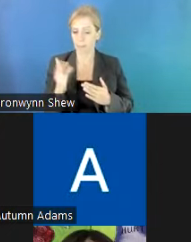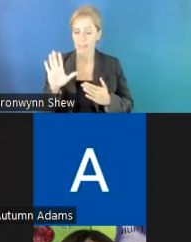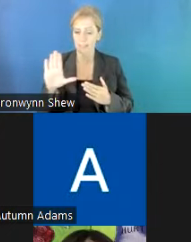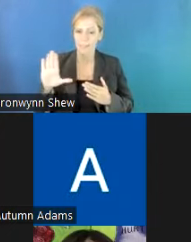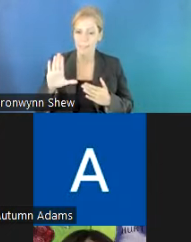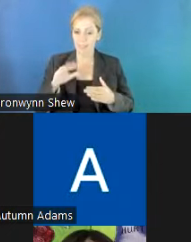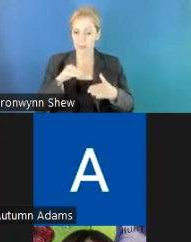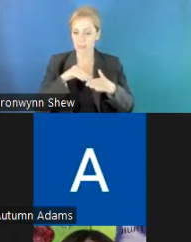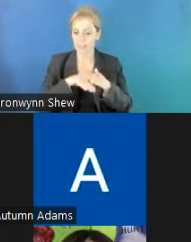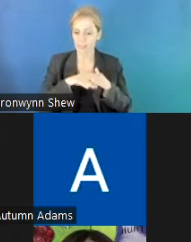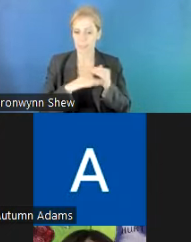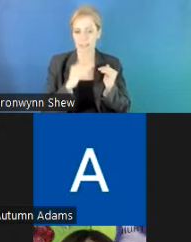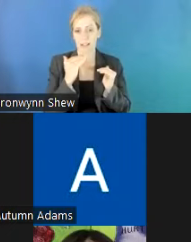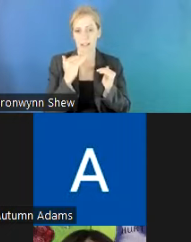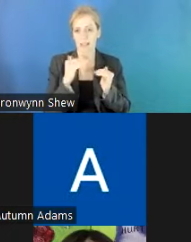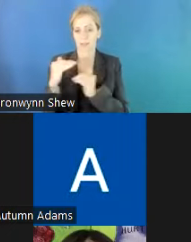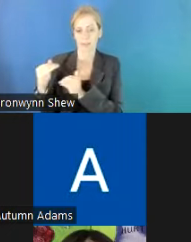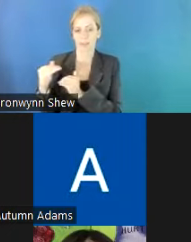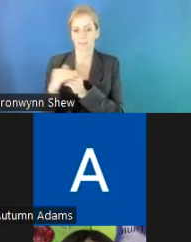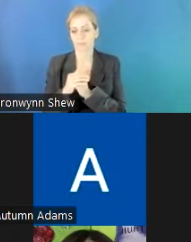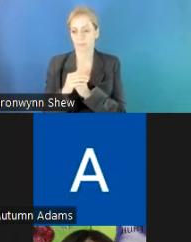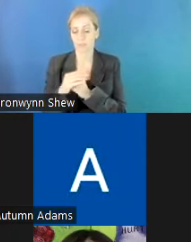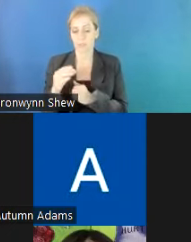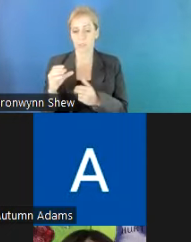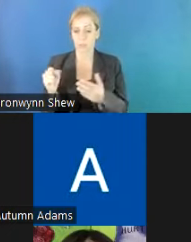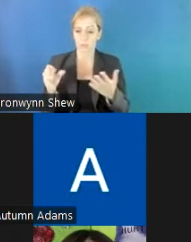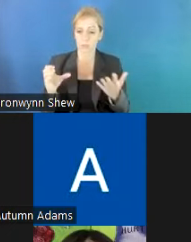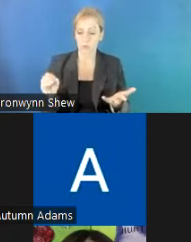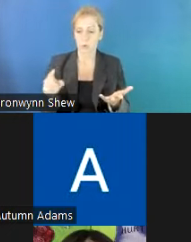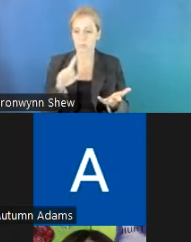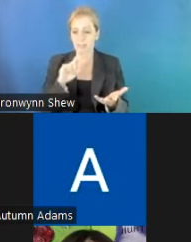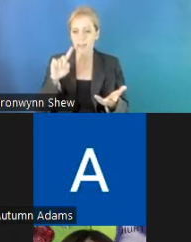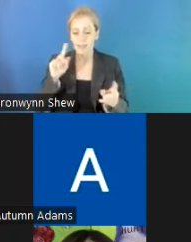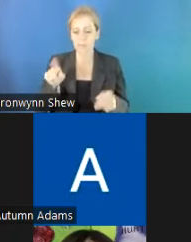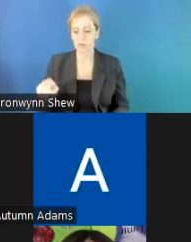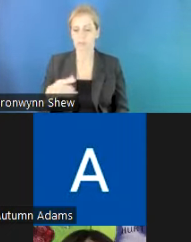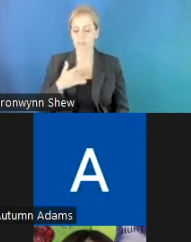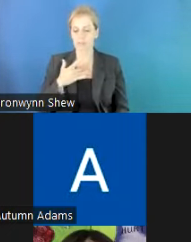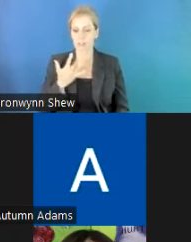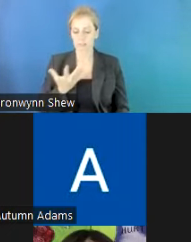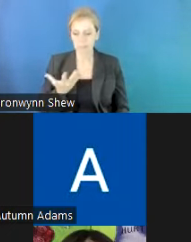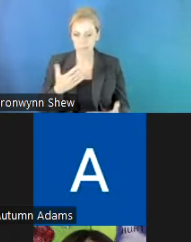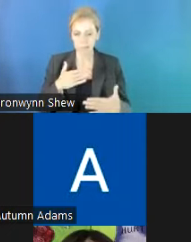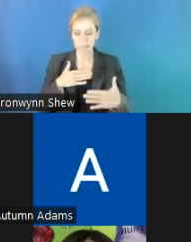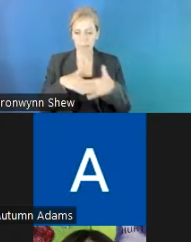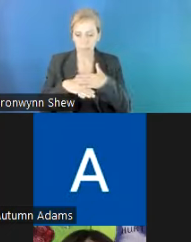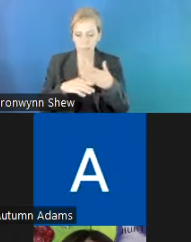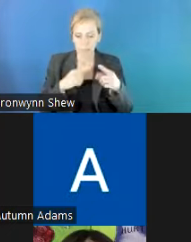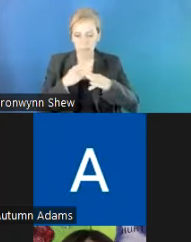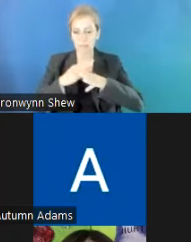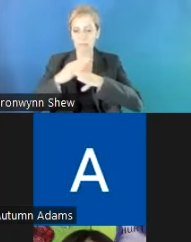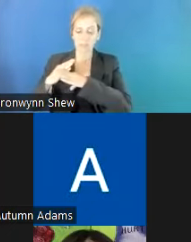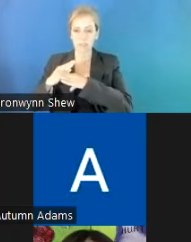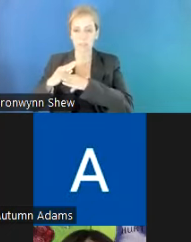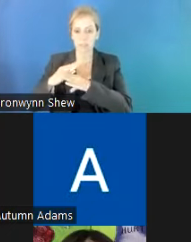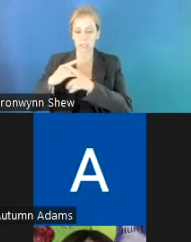very traumatic for us on top of the trauma that has already been experienced. And so